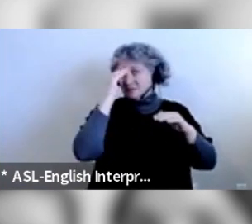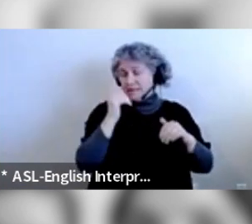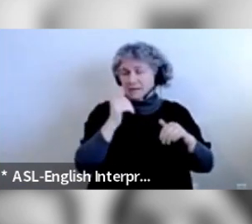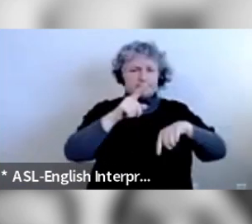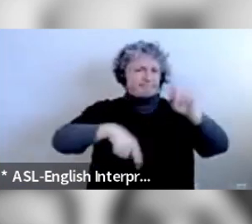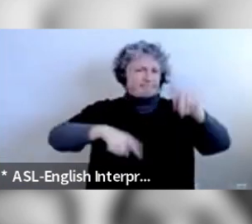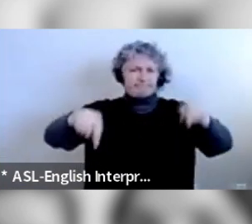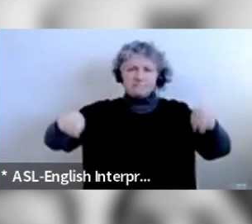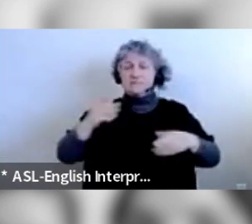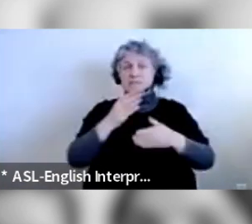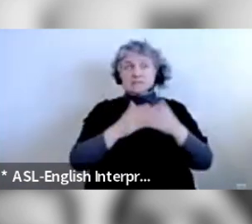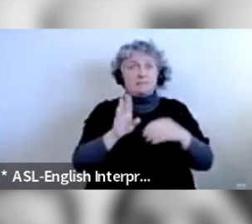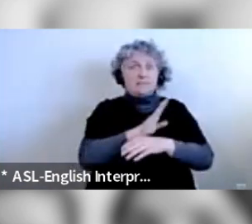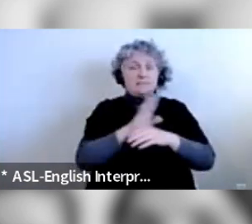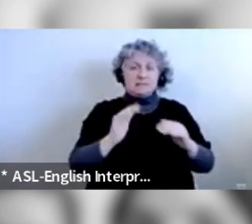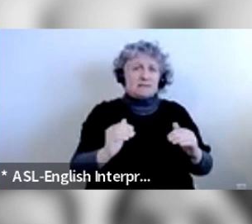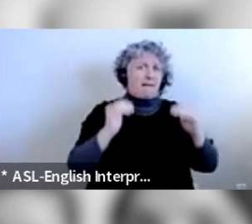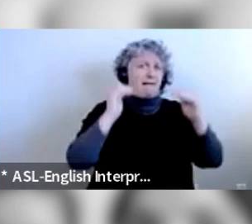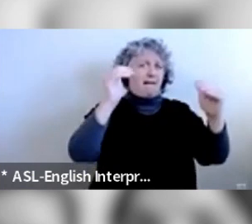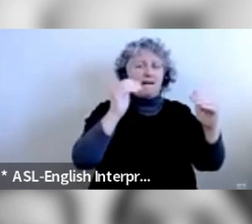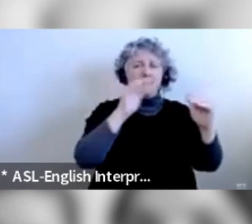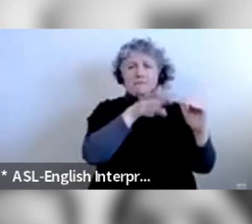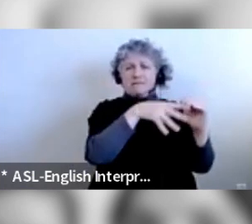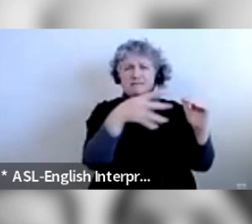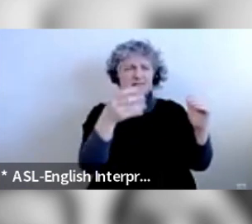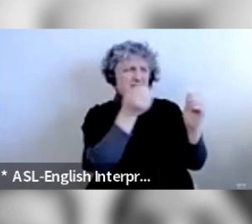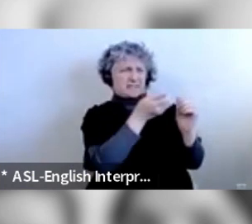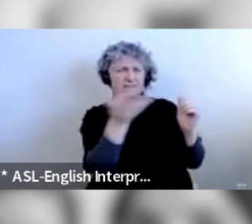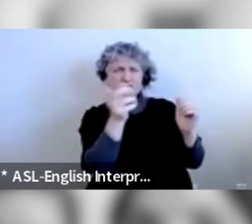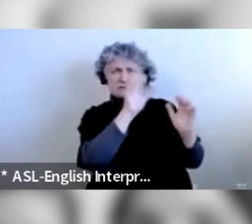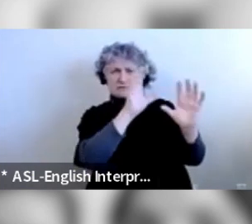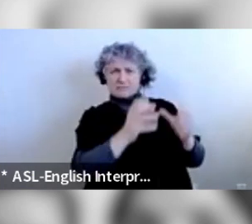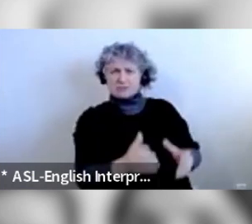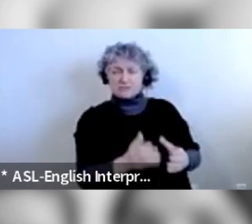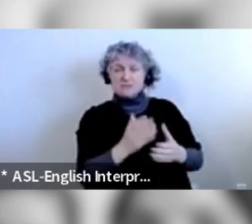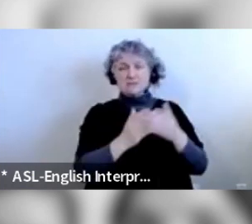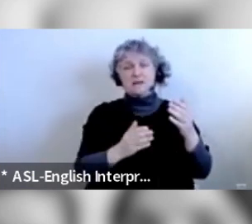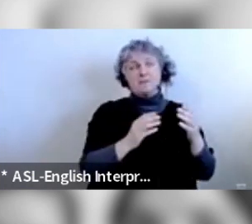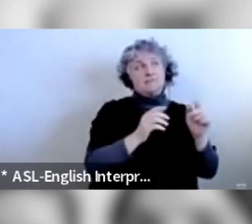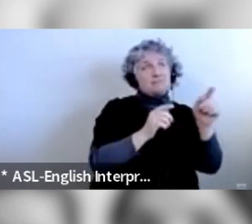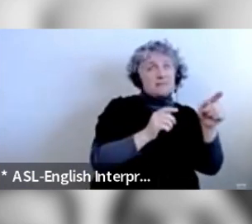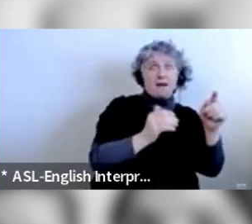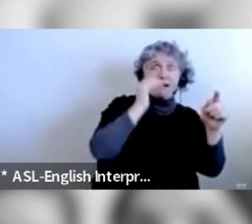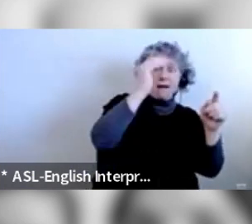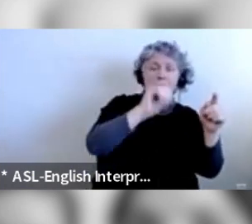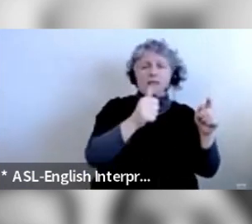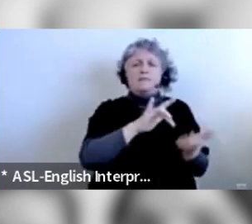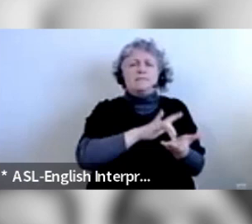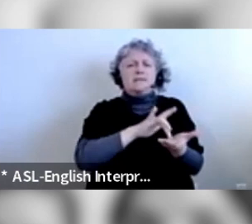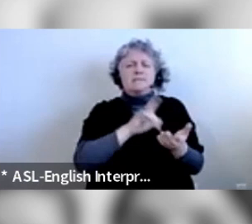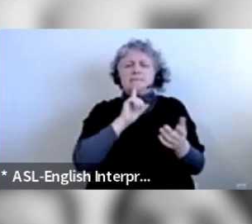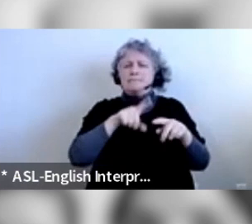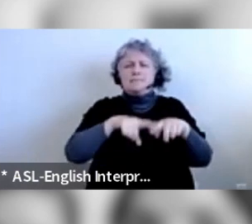businesses will come through and score really high on multiple rubric sections, but some will be higher on others and then medium in others. And it just